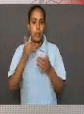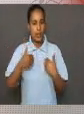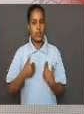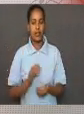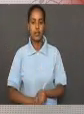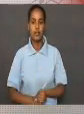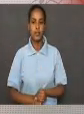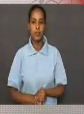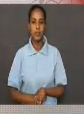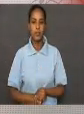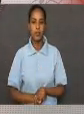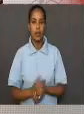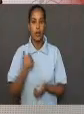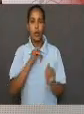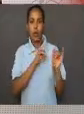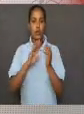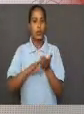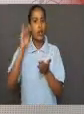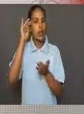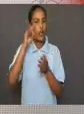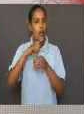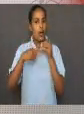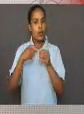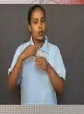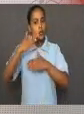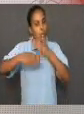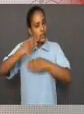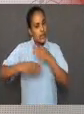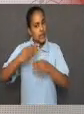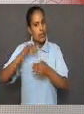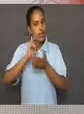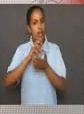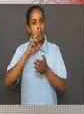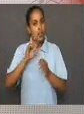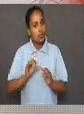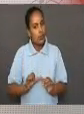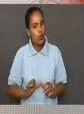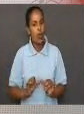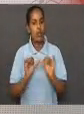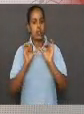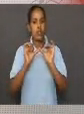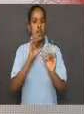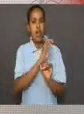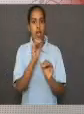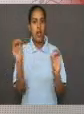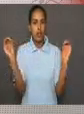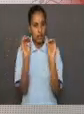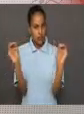present. We also learned about processes that are spontaneous